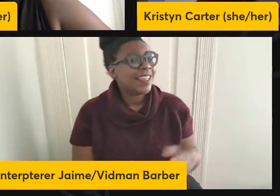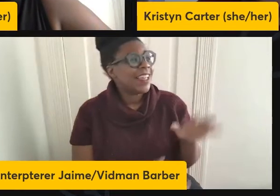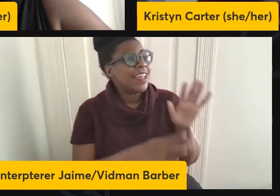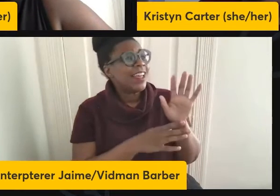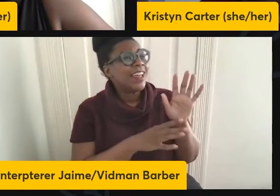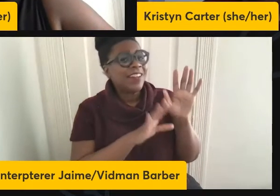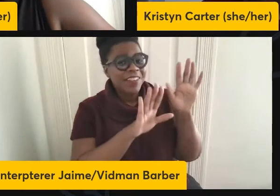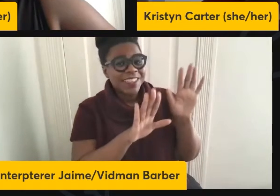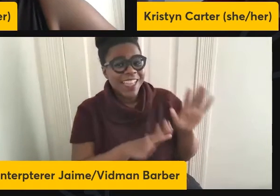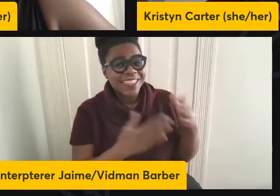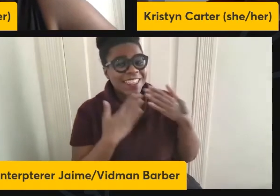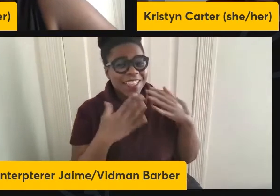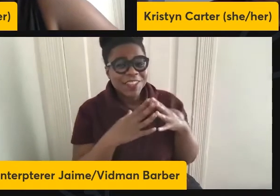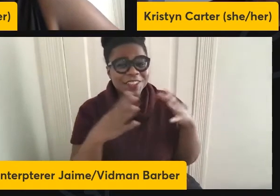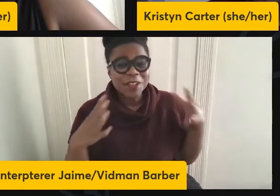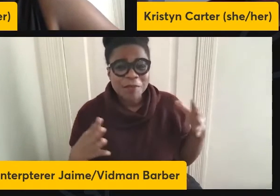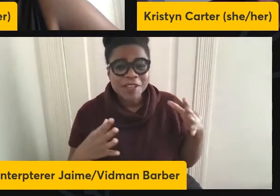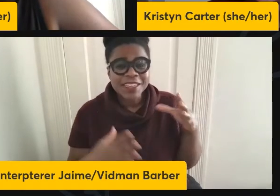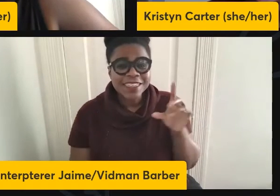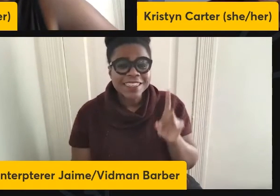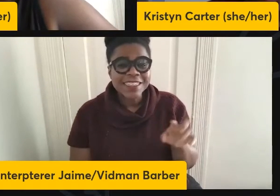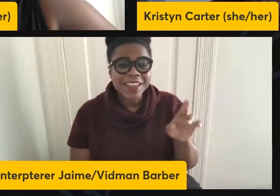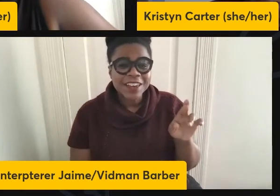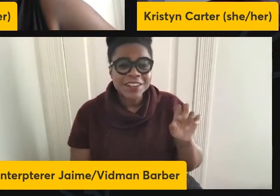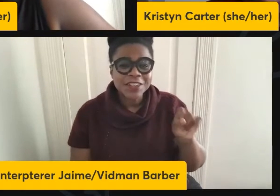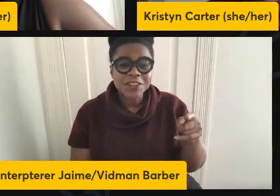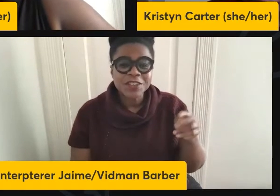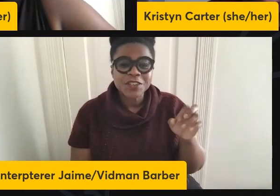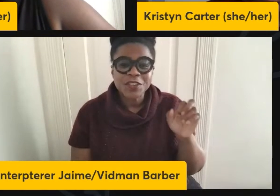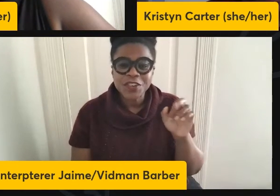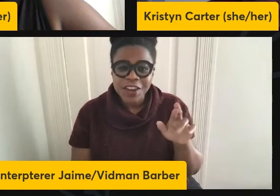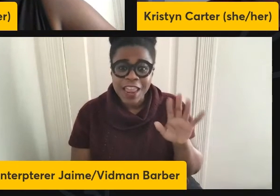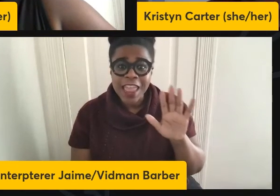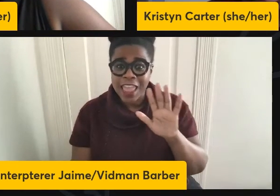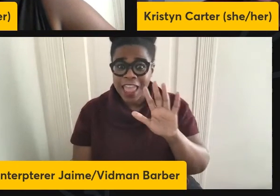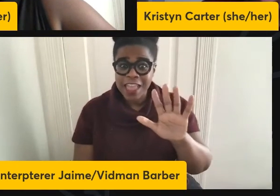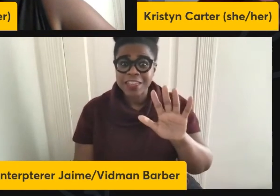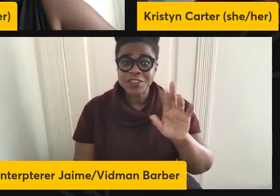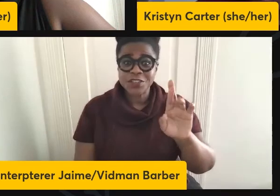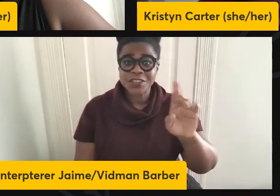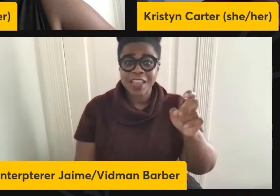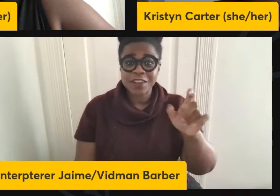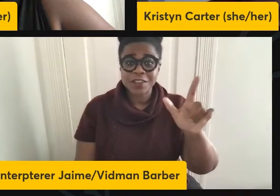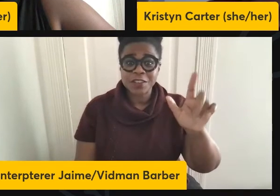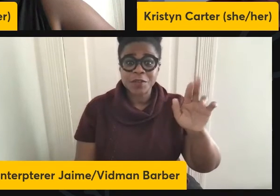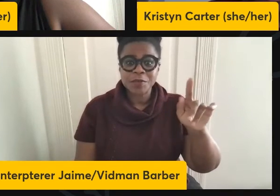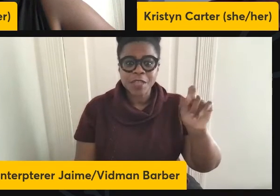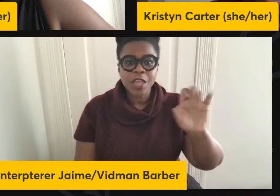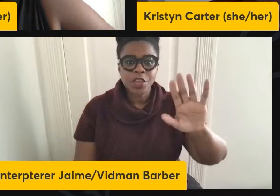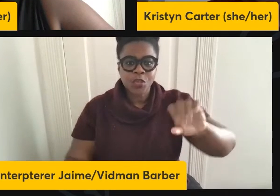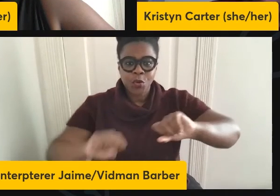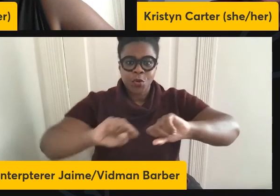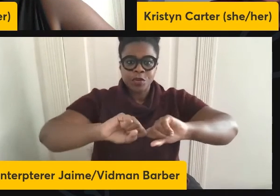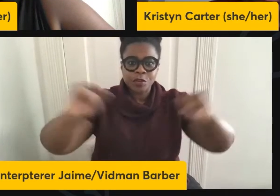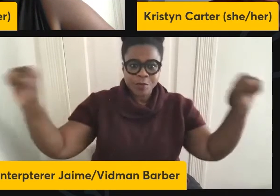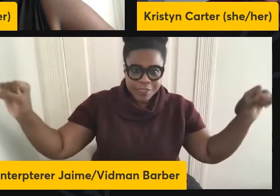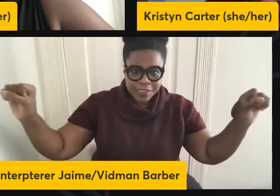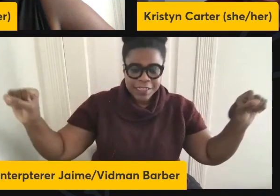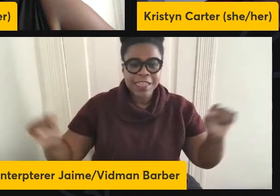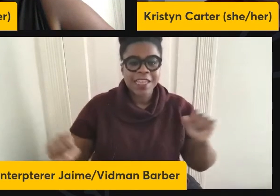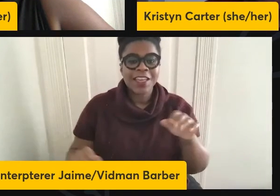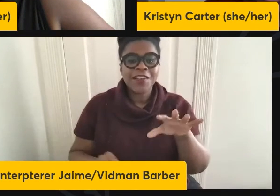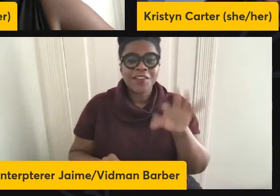Fantastic. Thank you so much, Dr. Shorter, for sharing your story and lupus diagnosis. Your transparency regarding finding your